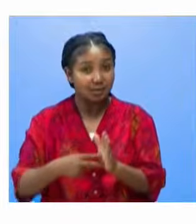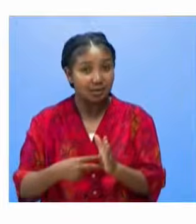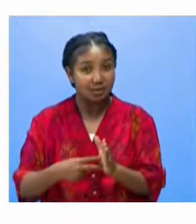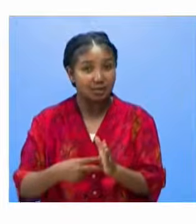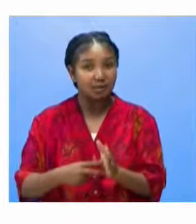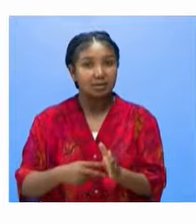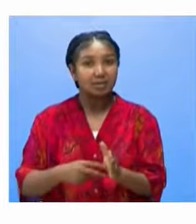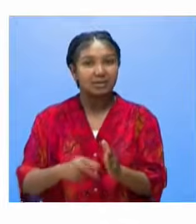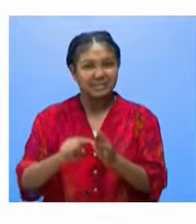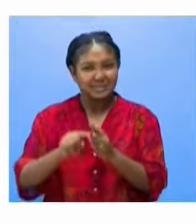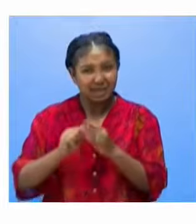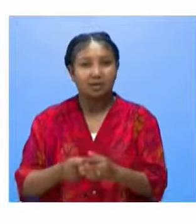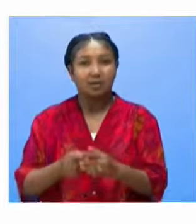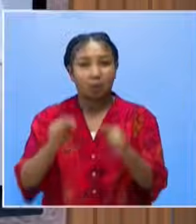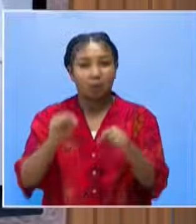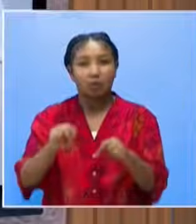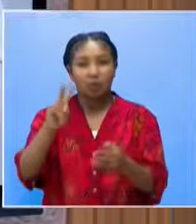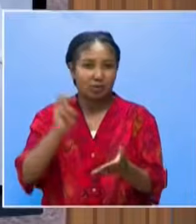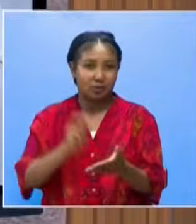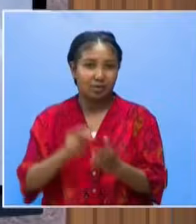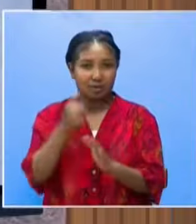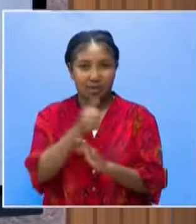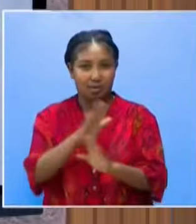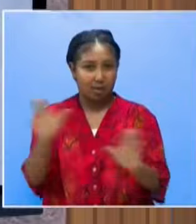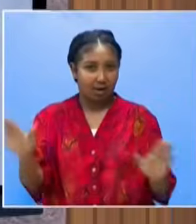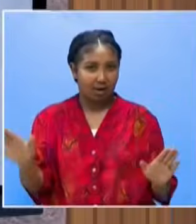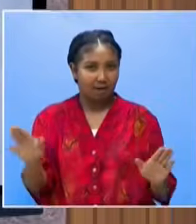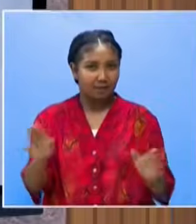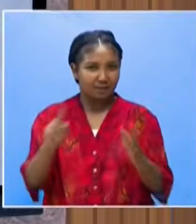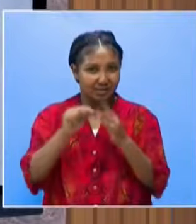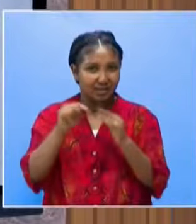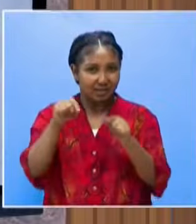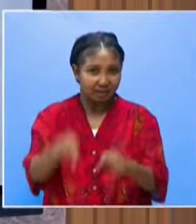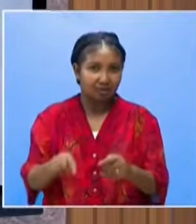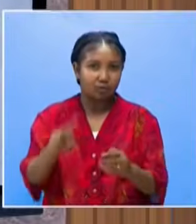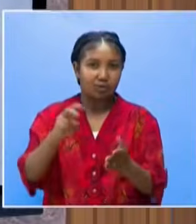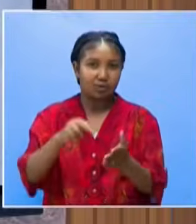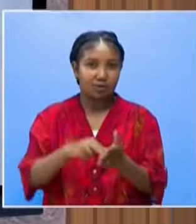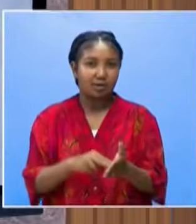the starting point. Okay, the starting point.